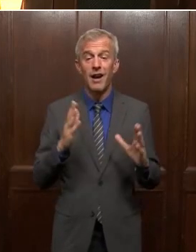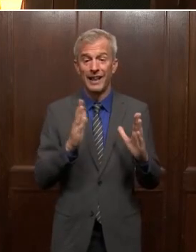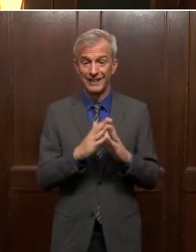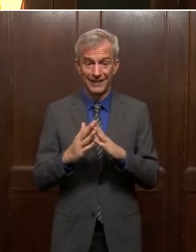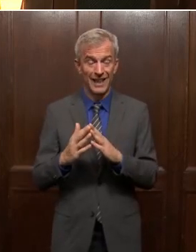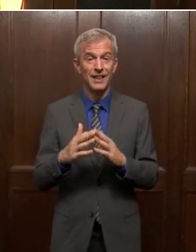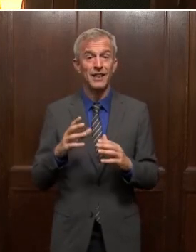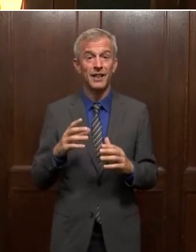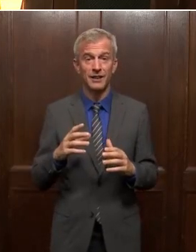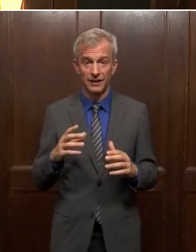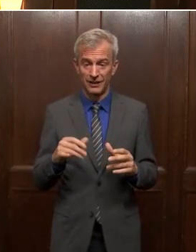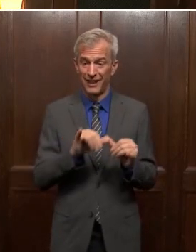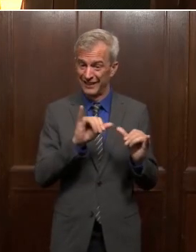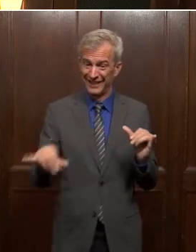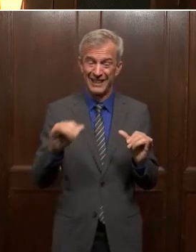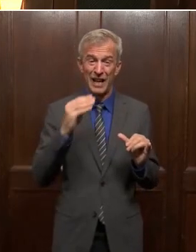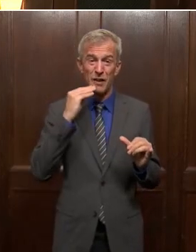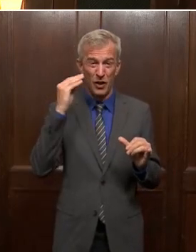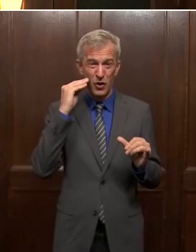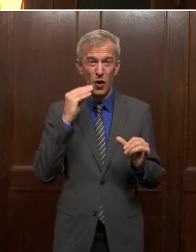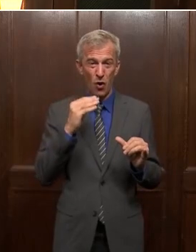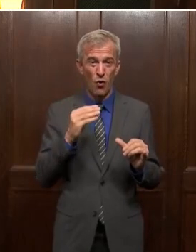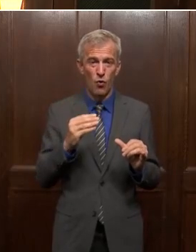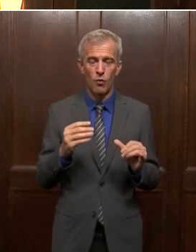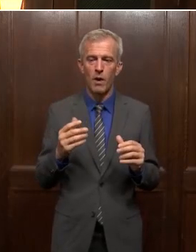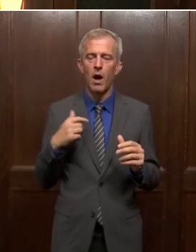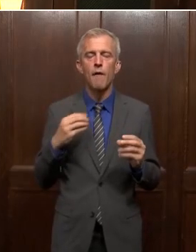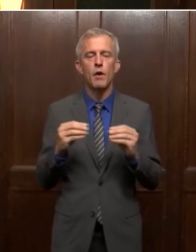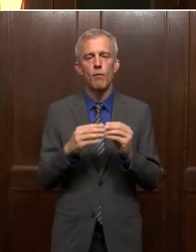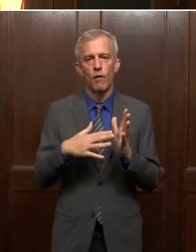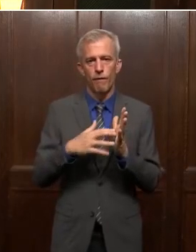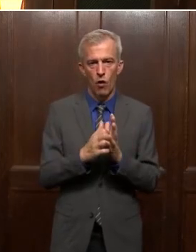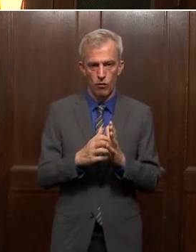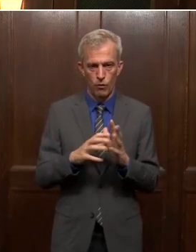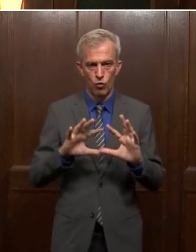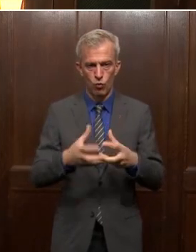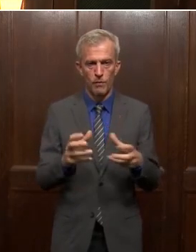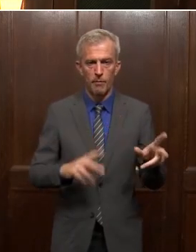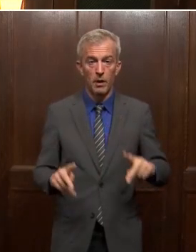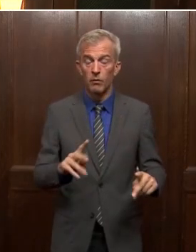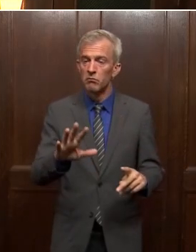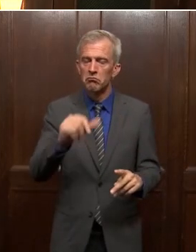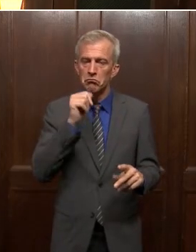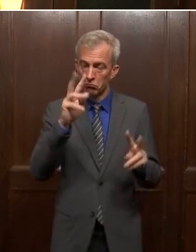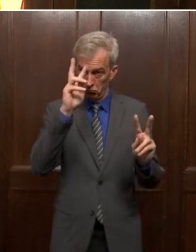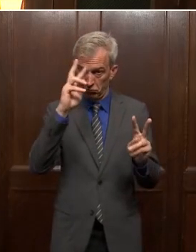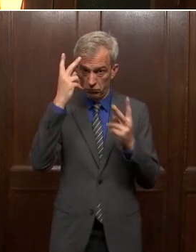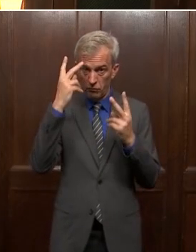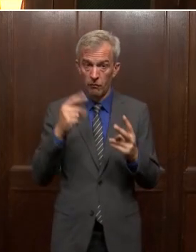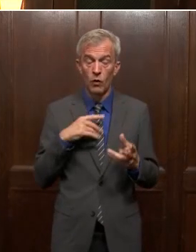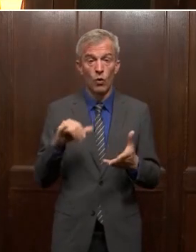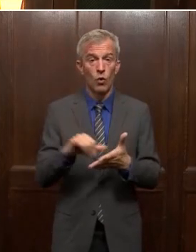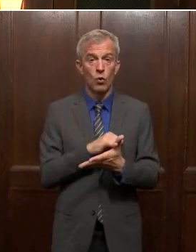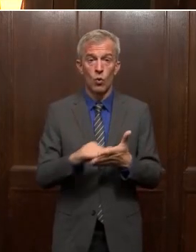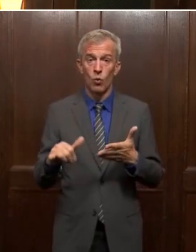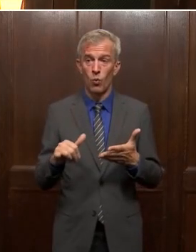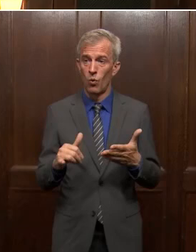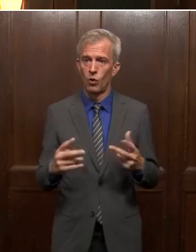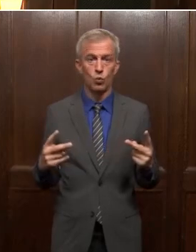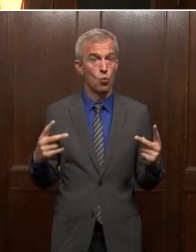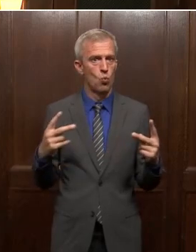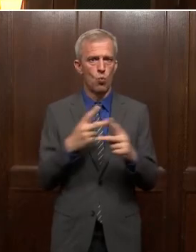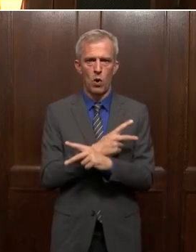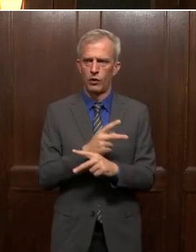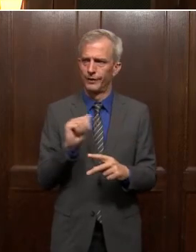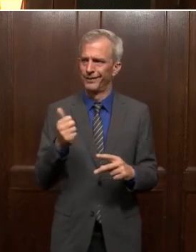adopt these things early on still have a more vulnerable population. Now, don't get me wrong. In New York, where we've seen 10 times, more than 10 times as many